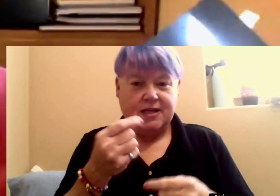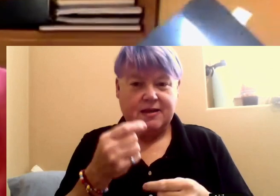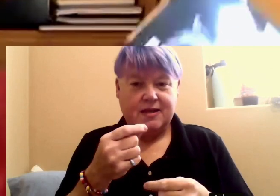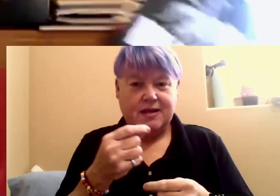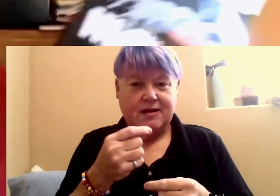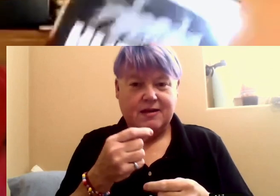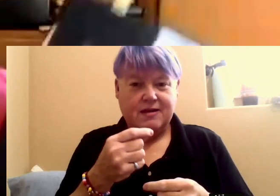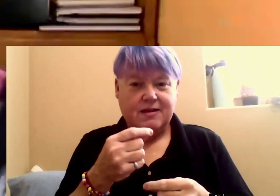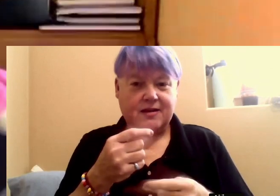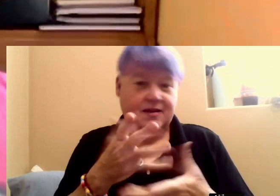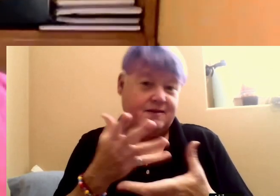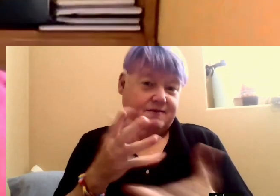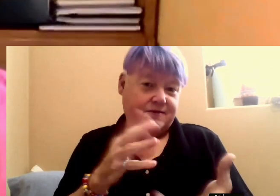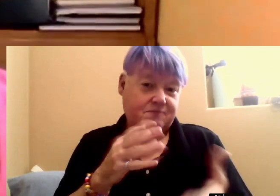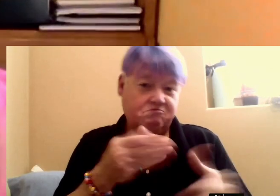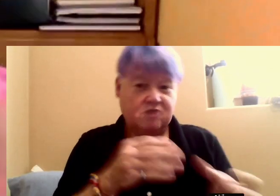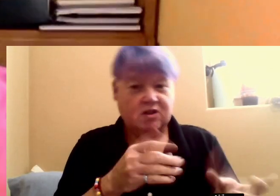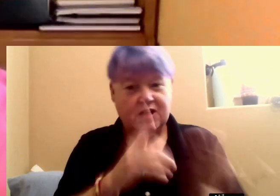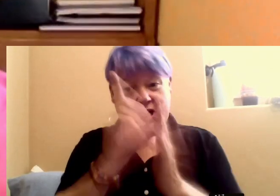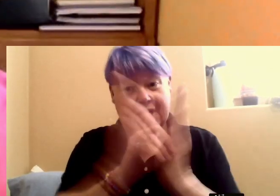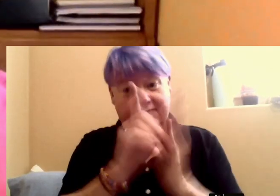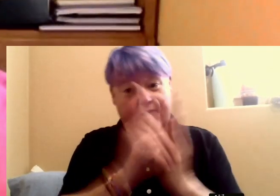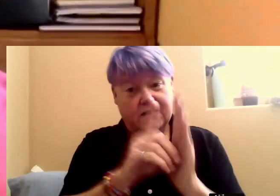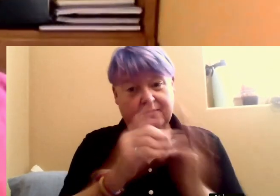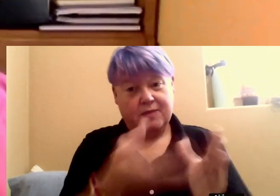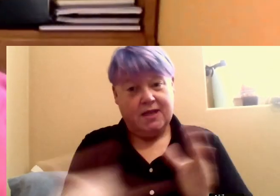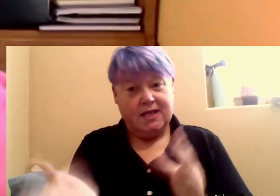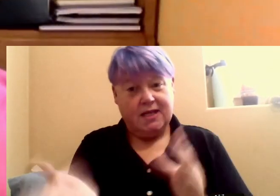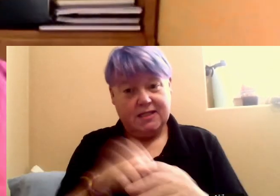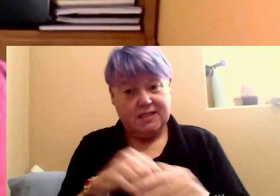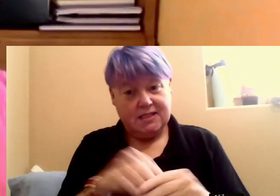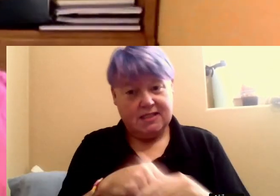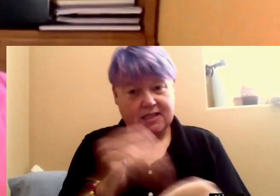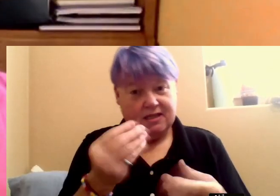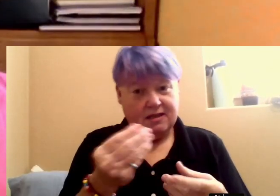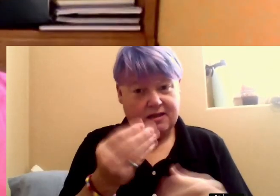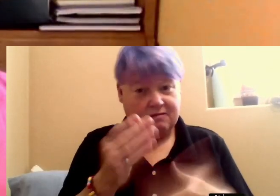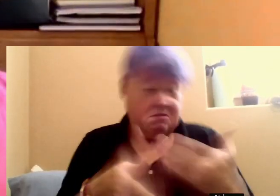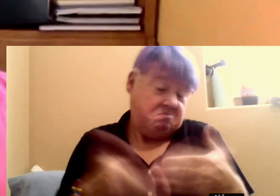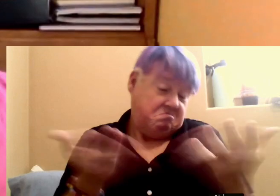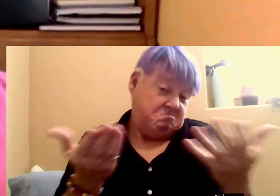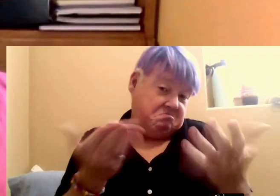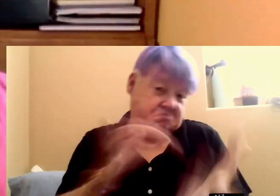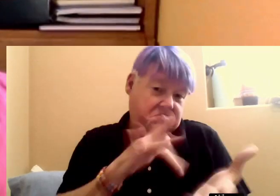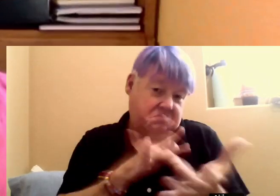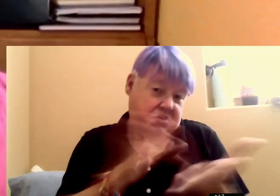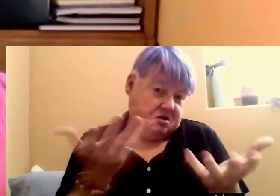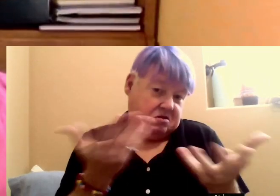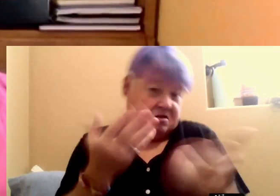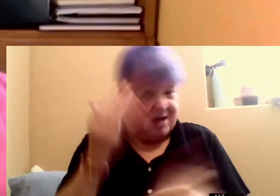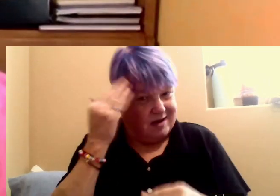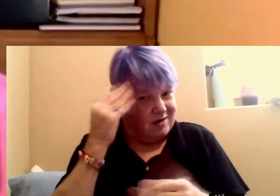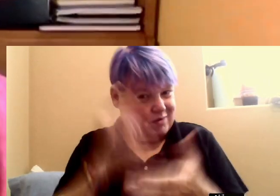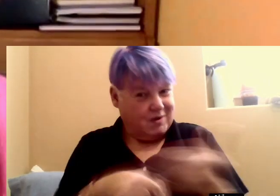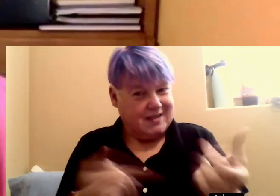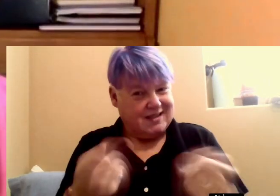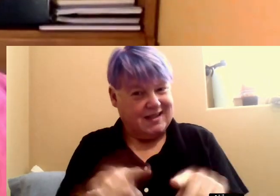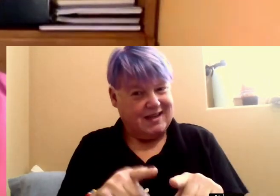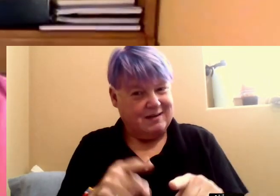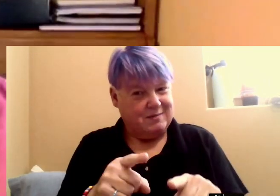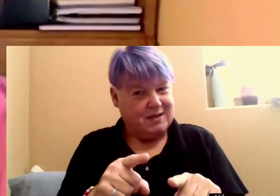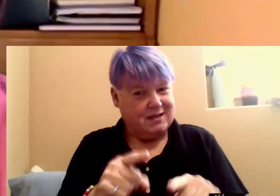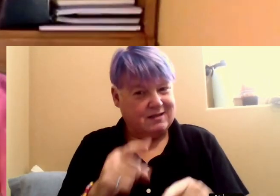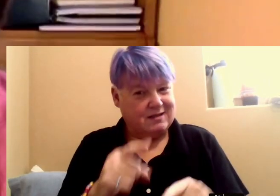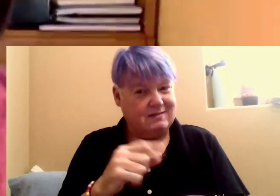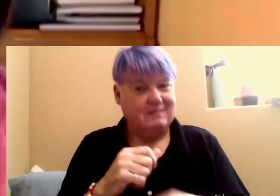for things that developed along the way that made it a little bit different than I first saw. But yeah, I know what's going to happen, sort of.